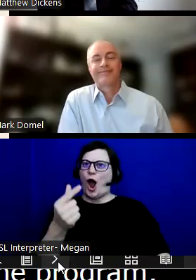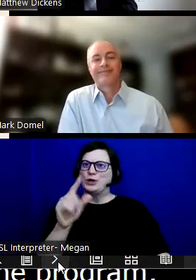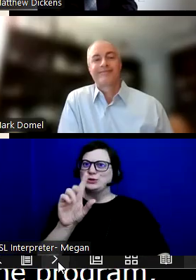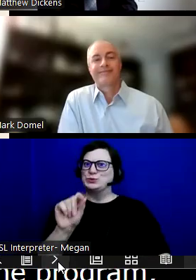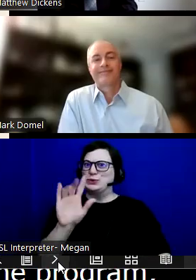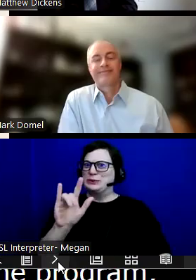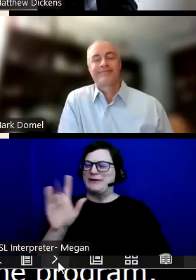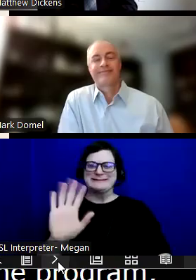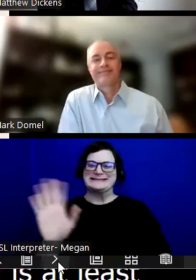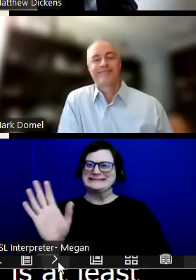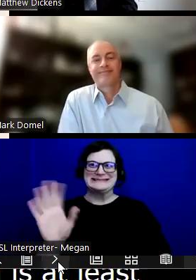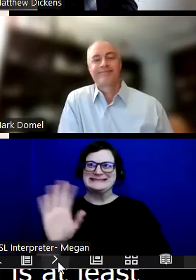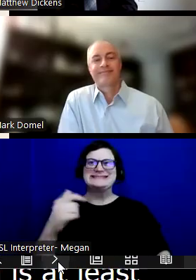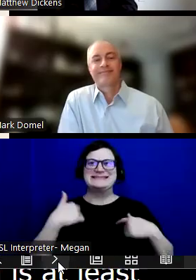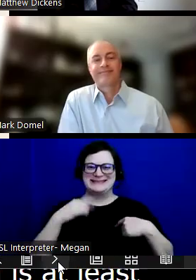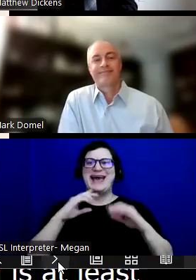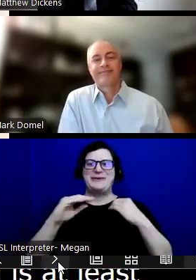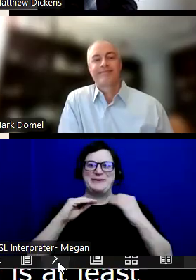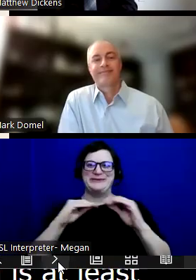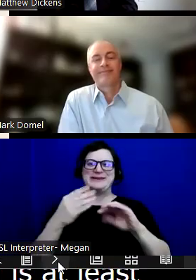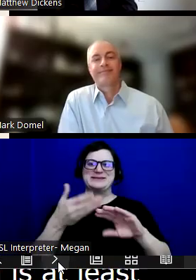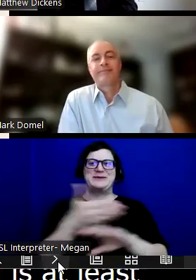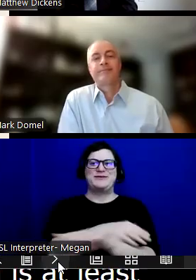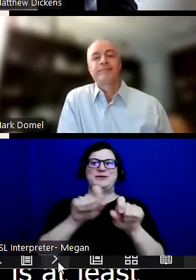get that corrected before that goes out.